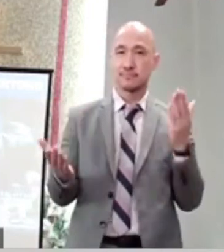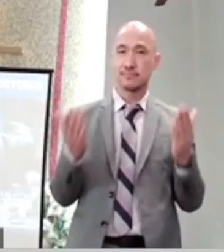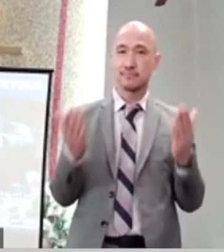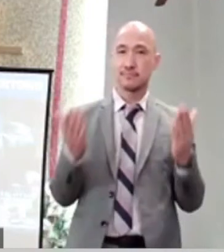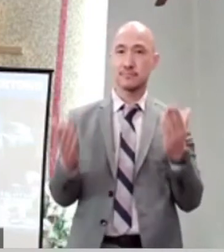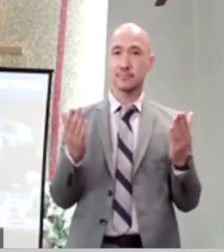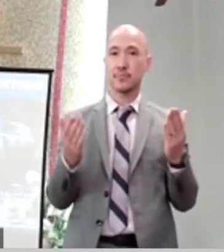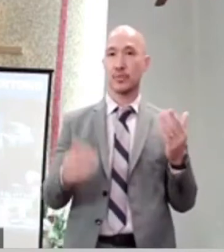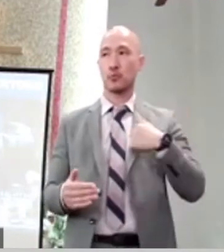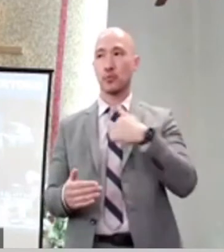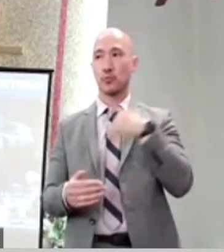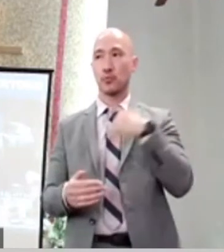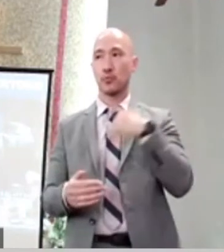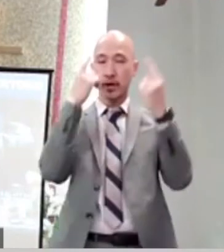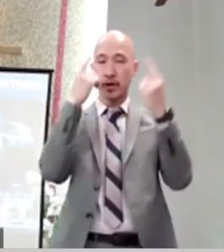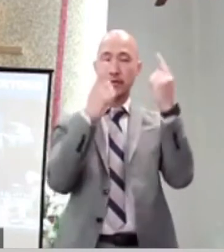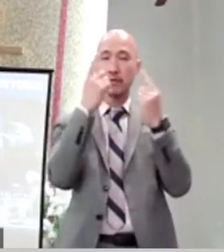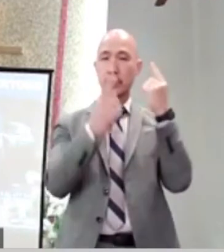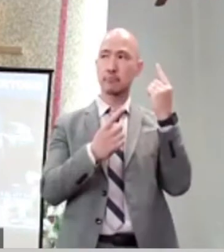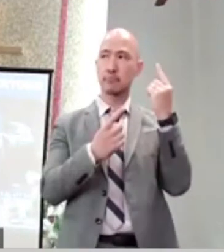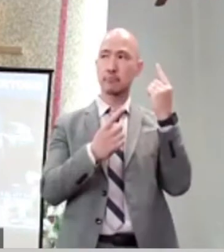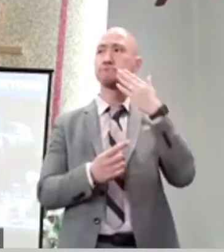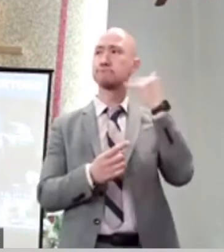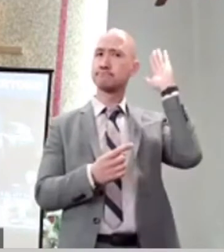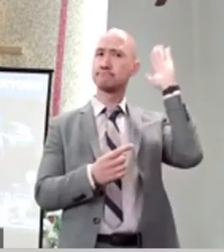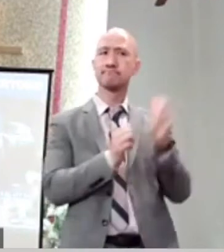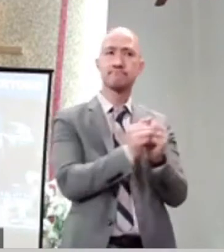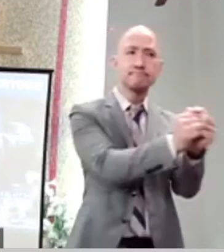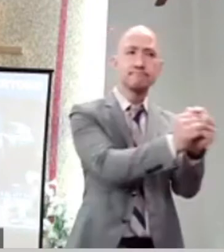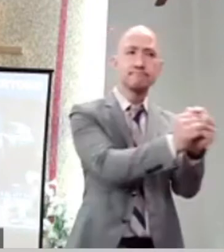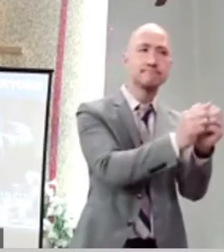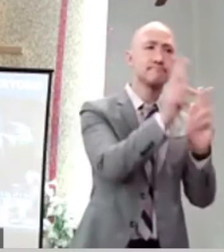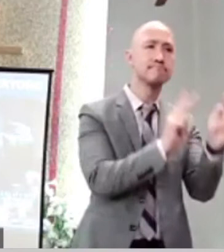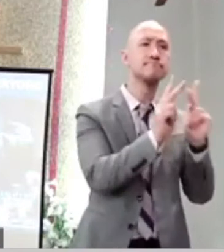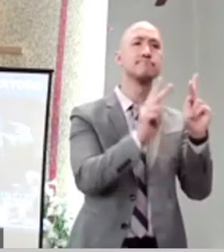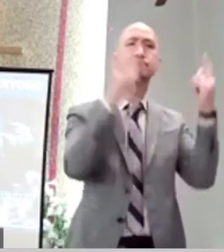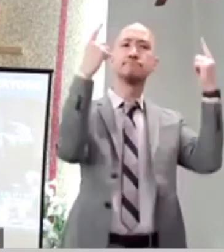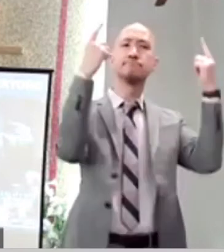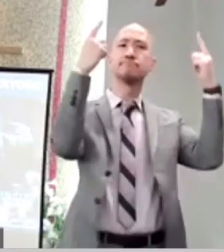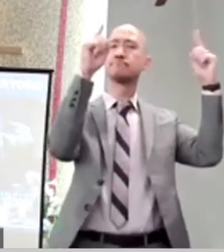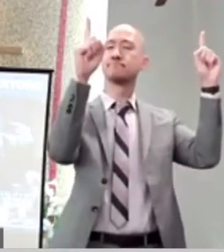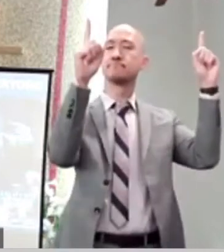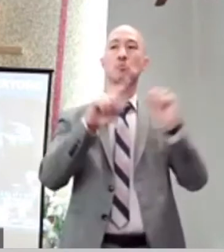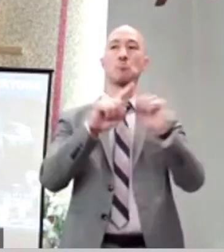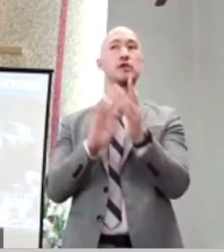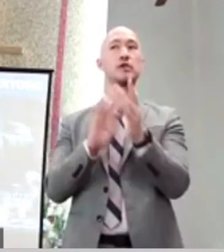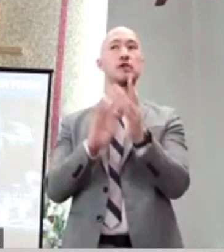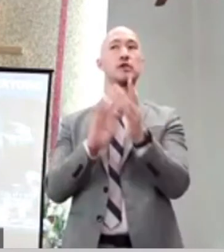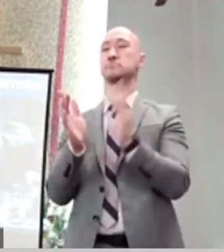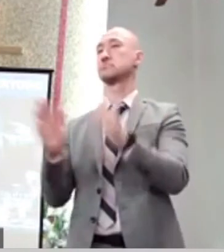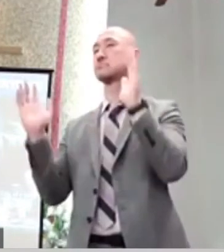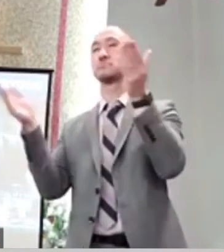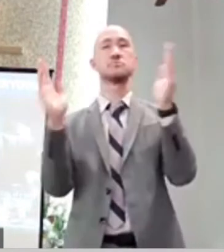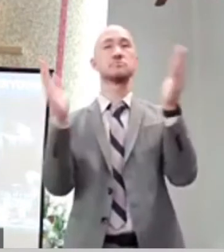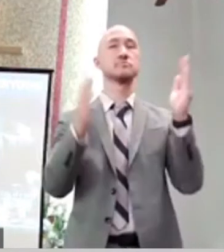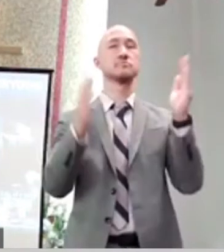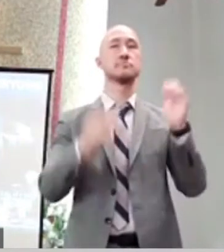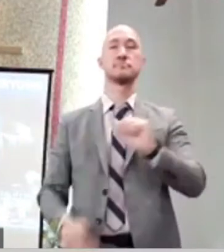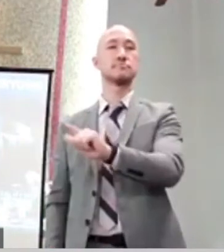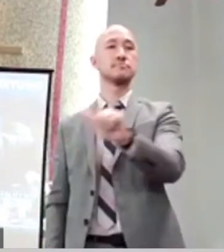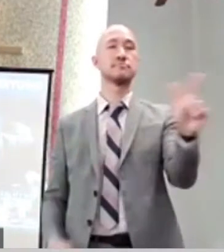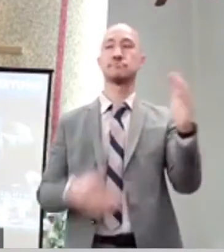It certainly isn't, though, a spiritual trait, as we're going to see from Jesus. Jesus didn't model that